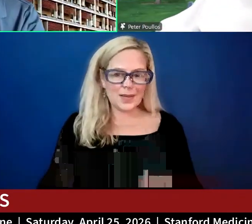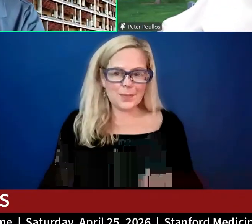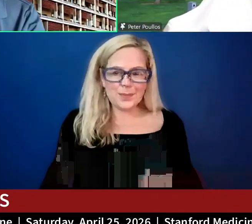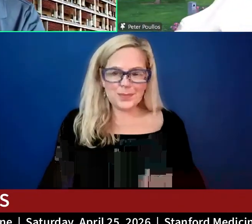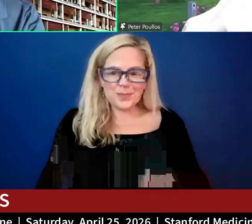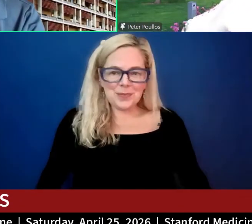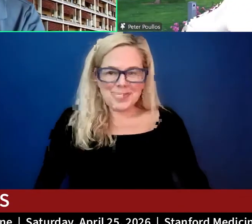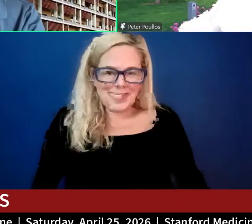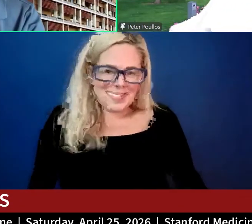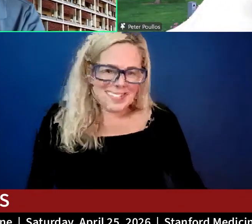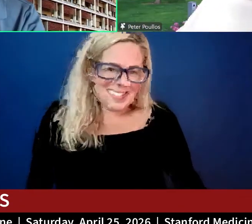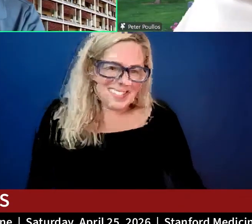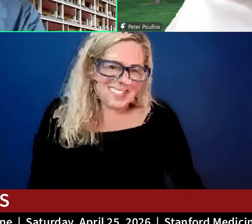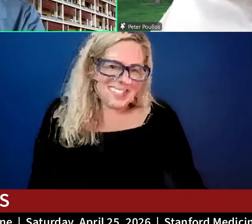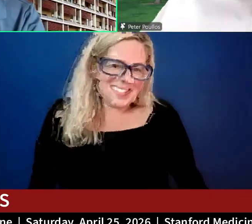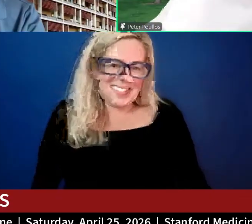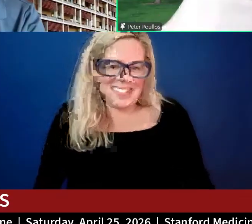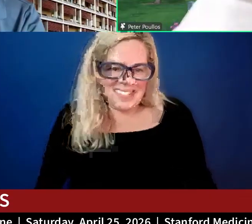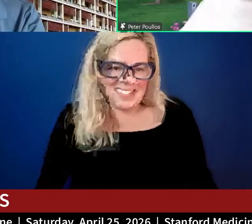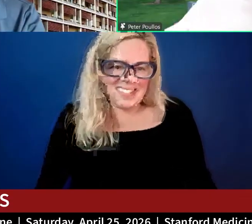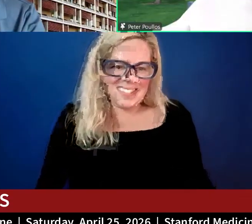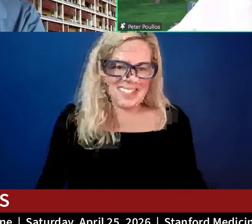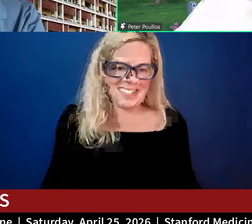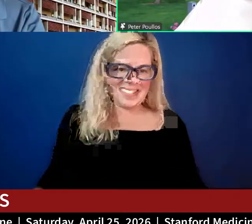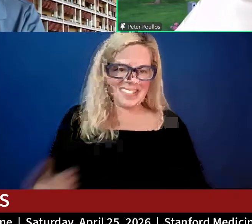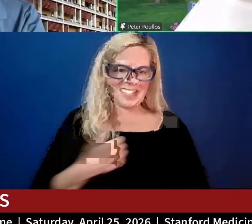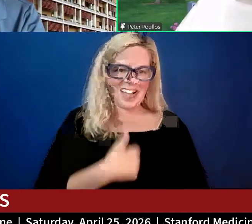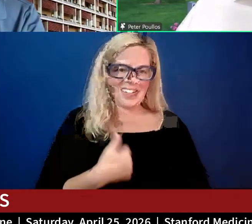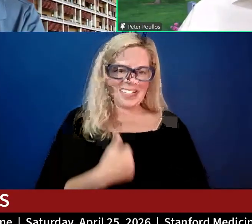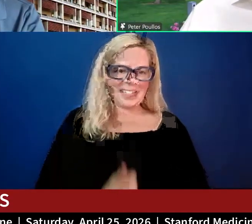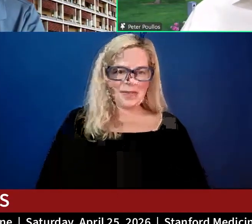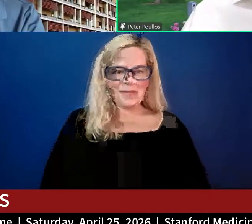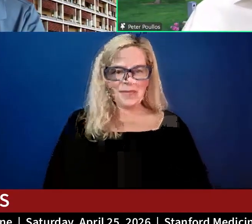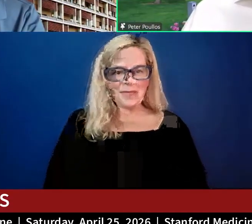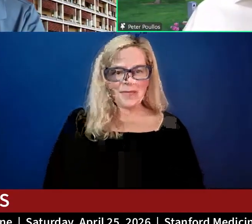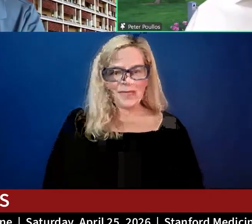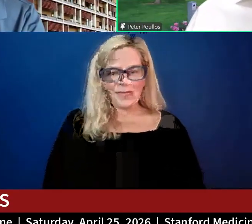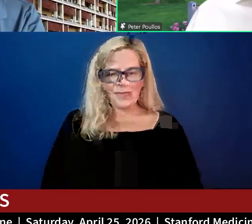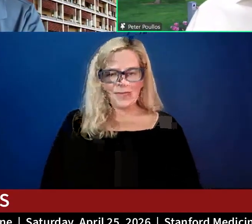Oh, sorry. And also, I had another